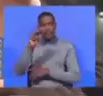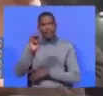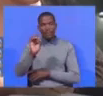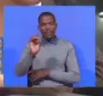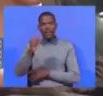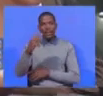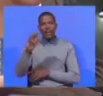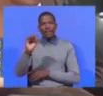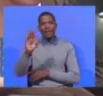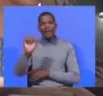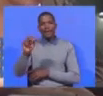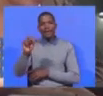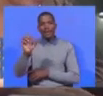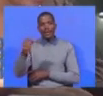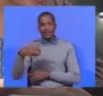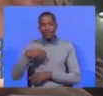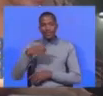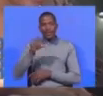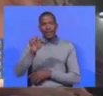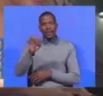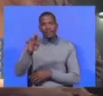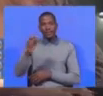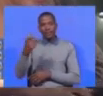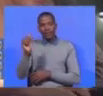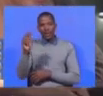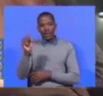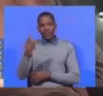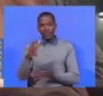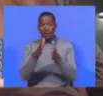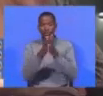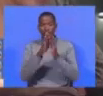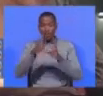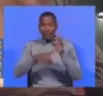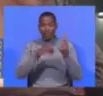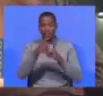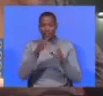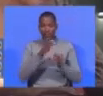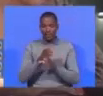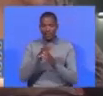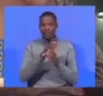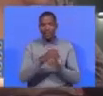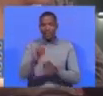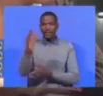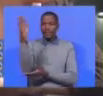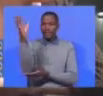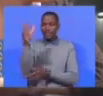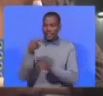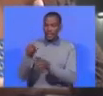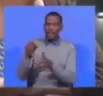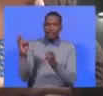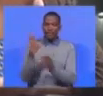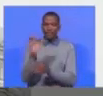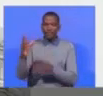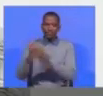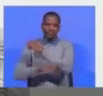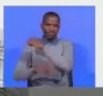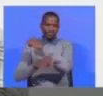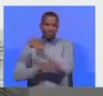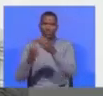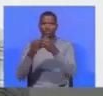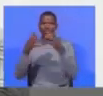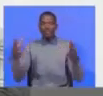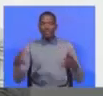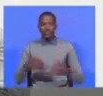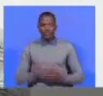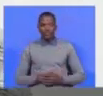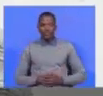mme Lebogang Kgaswane o rotloeditse morafe go nna kelotlhoko mo mafelong a sekgwa ka jaana a rotloetsa borukhuthi. Dire phuthegong